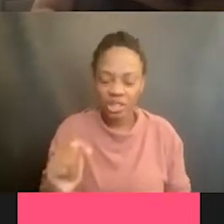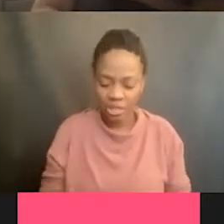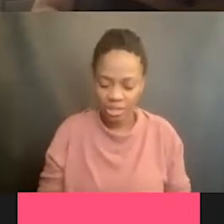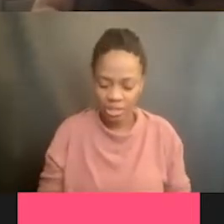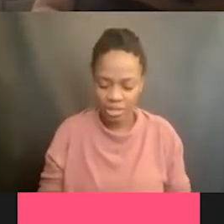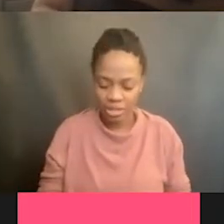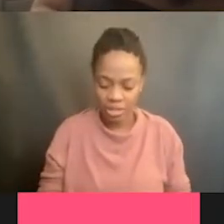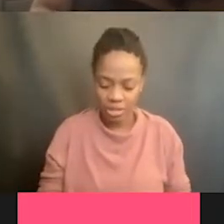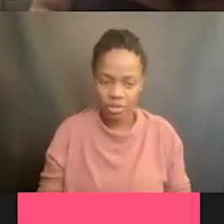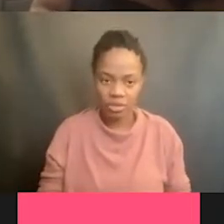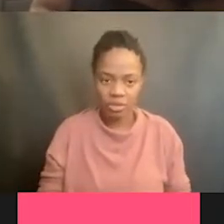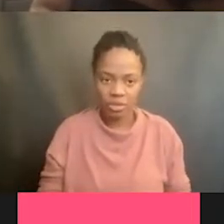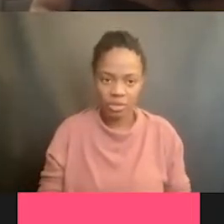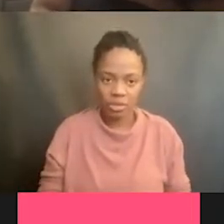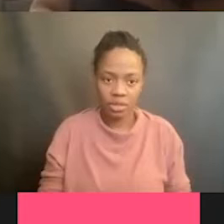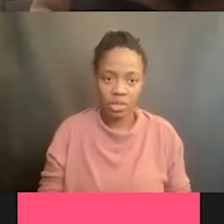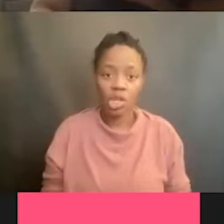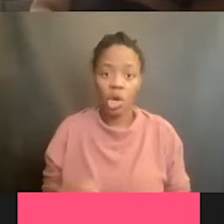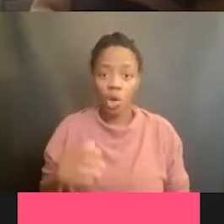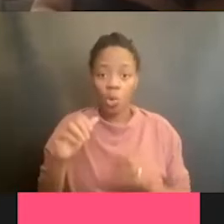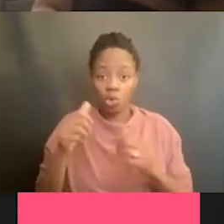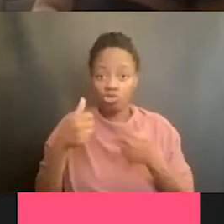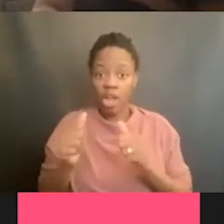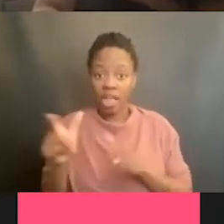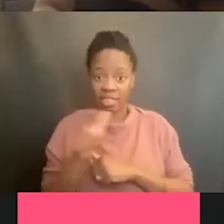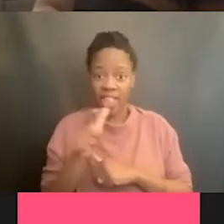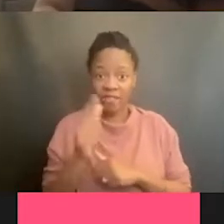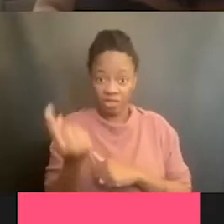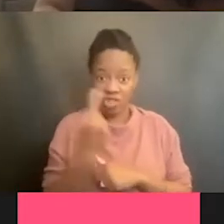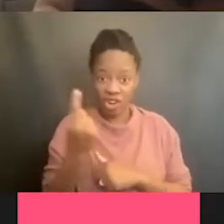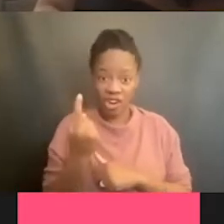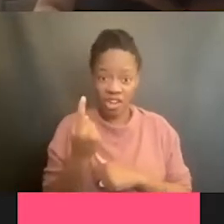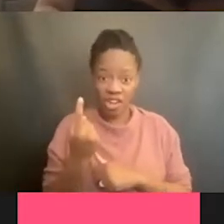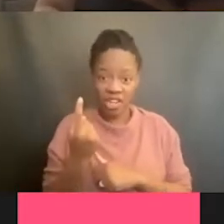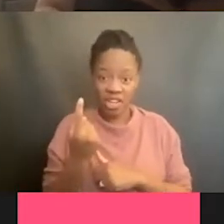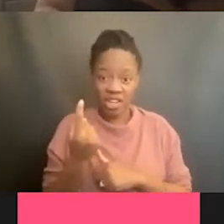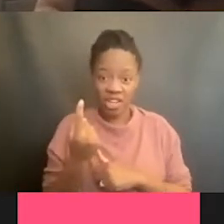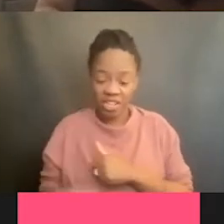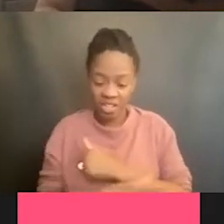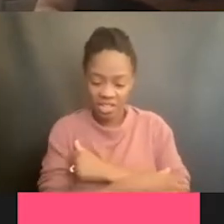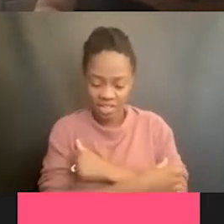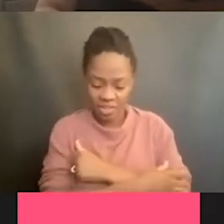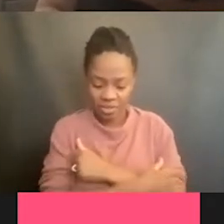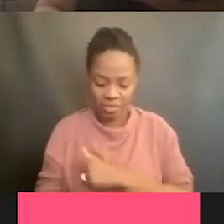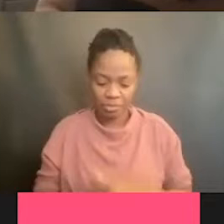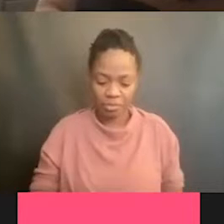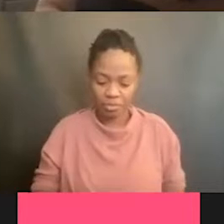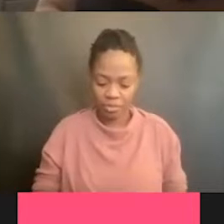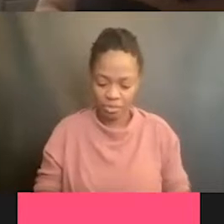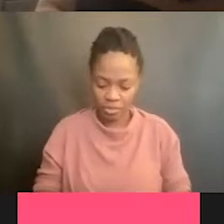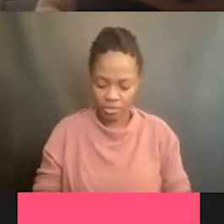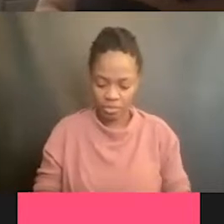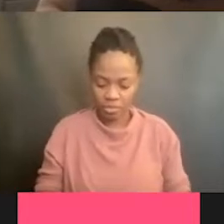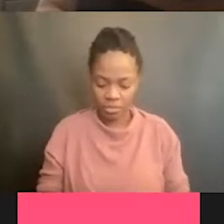Just want to keep turning. We could do a left turn too. How's everyone? 2 turns? I'm not the left turn. Was that